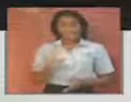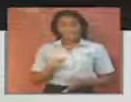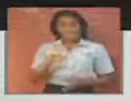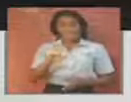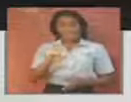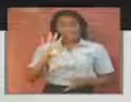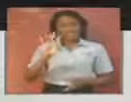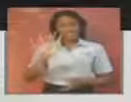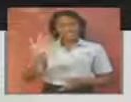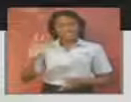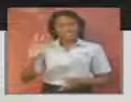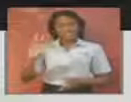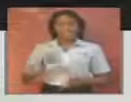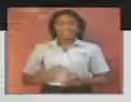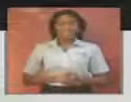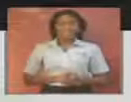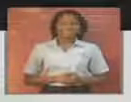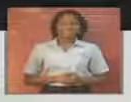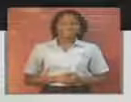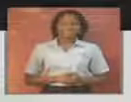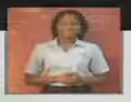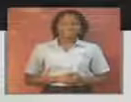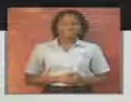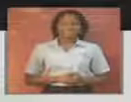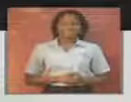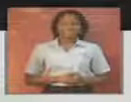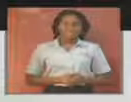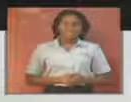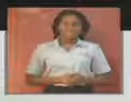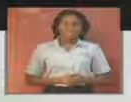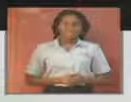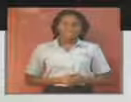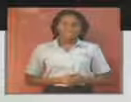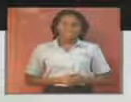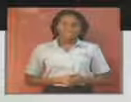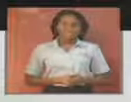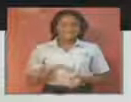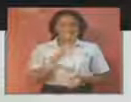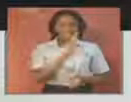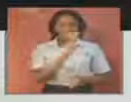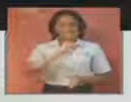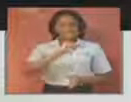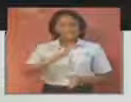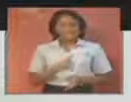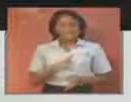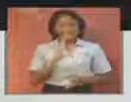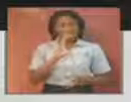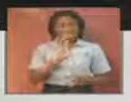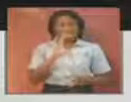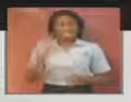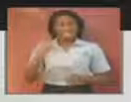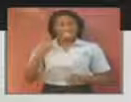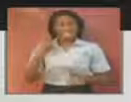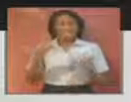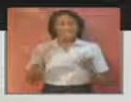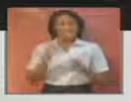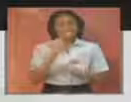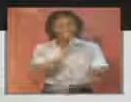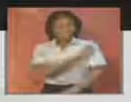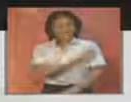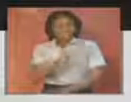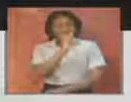118,577, 75 and 88 of those, 75,088 are from the AstraZeneca